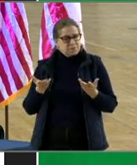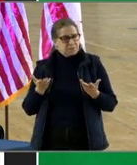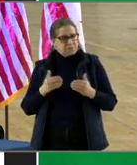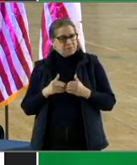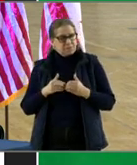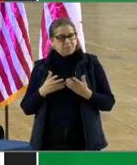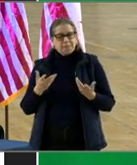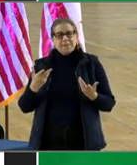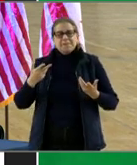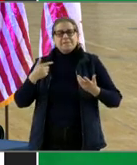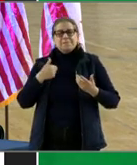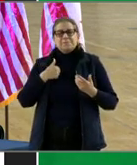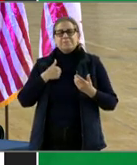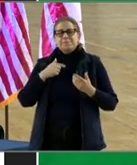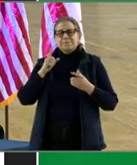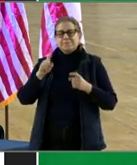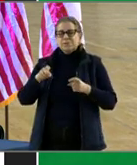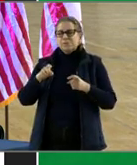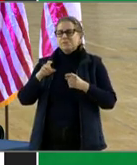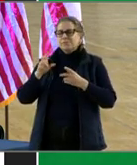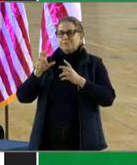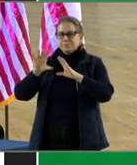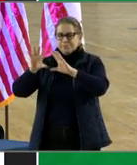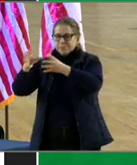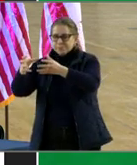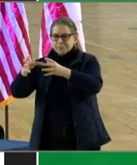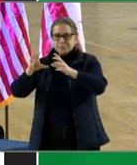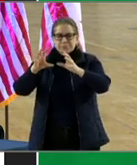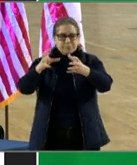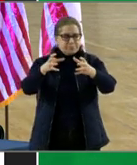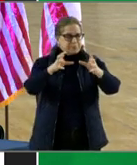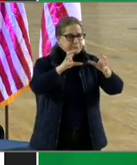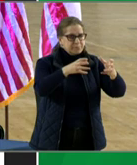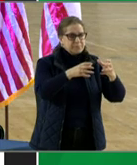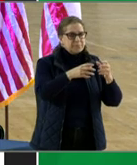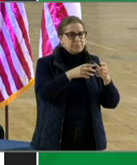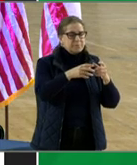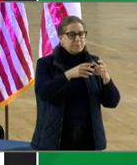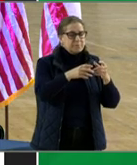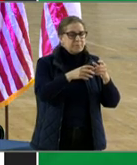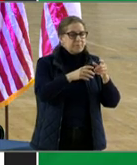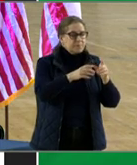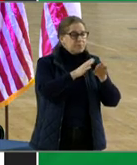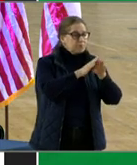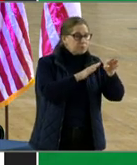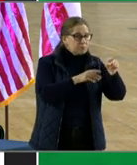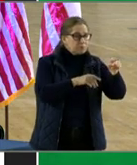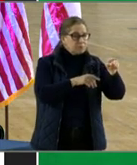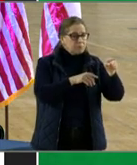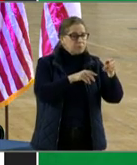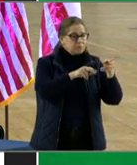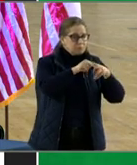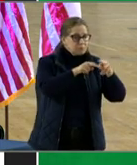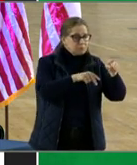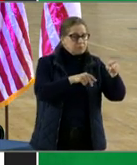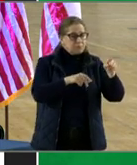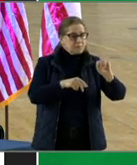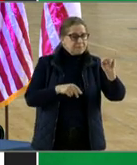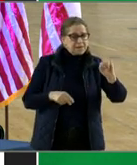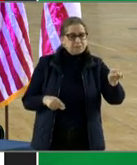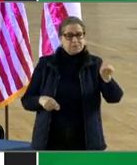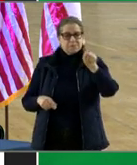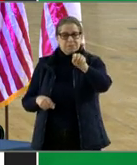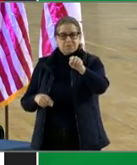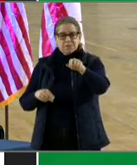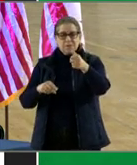clusters that start to happen again. You may have 1 or 2 people who still have infection and have the potential to cause